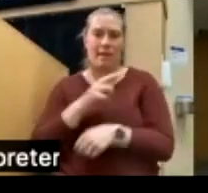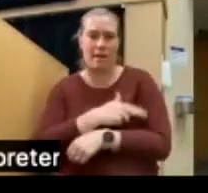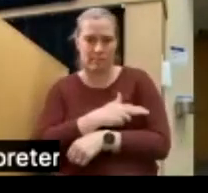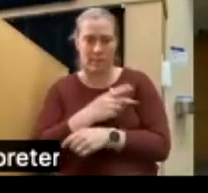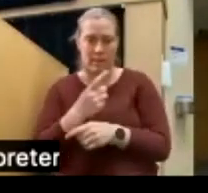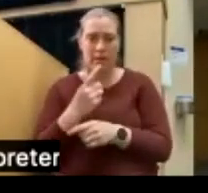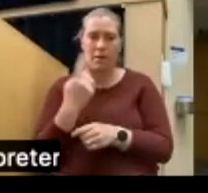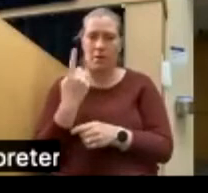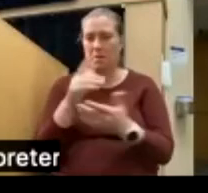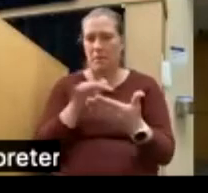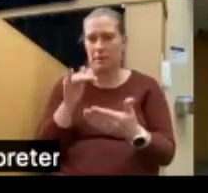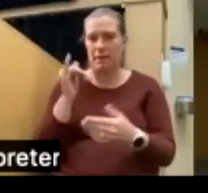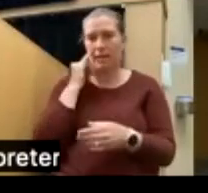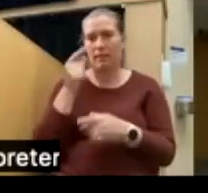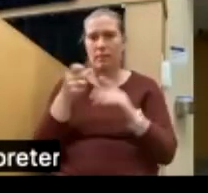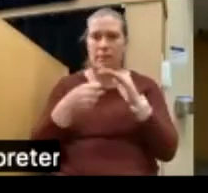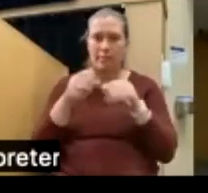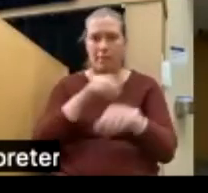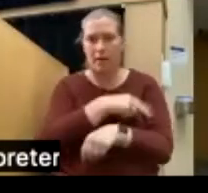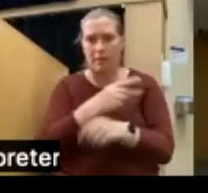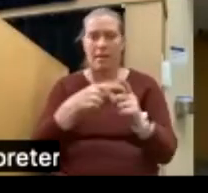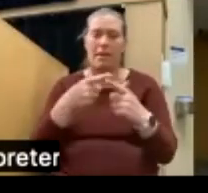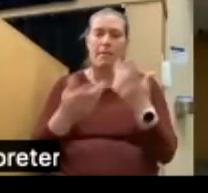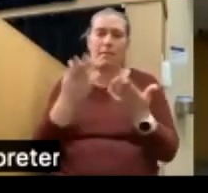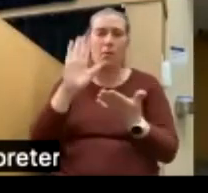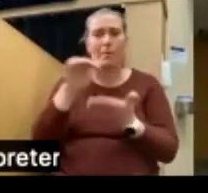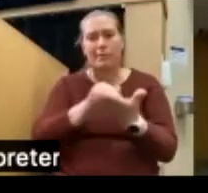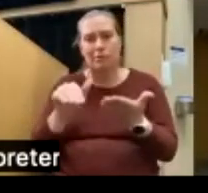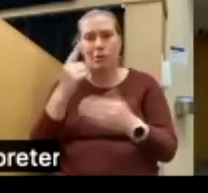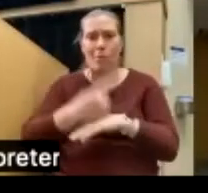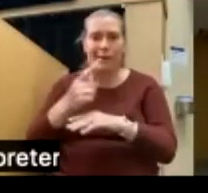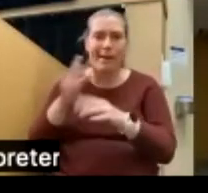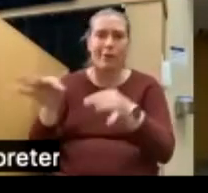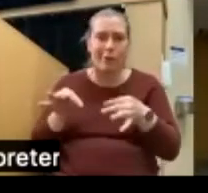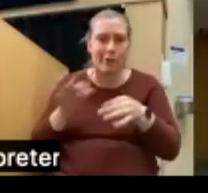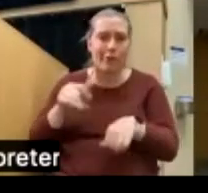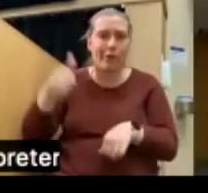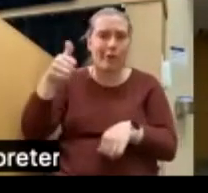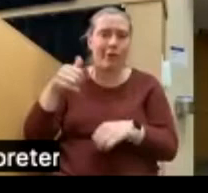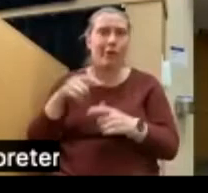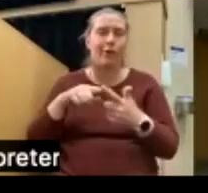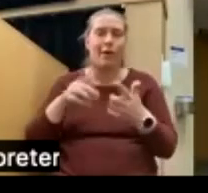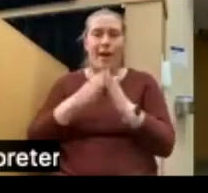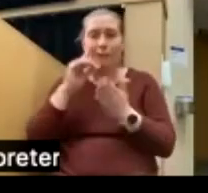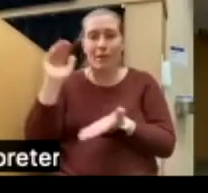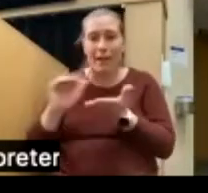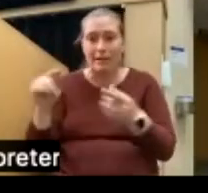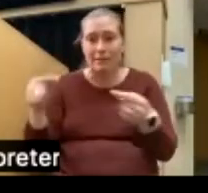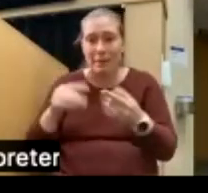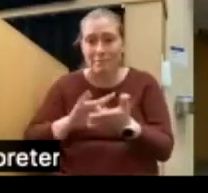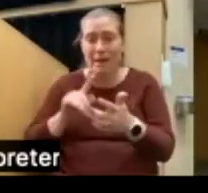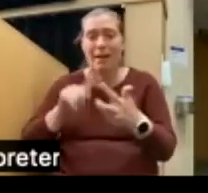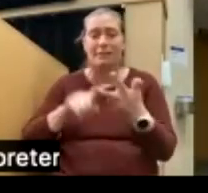study, like if you look out at a garden, you're likely to get discharged a day earlier. Ask for less pain meds and also bother the nurses less.